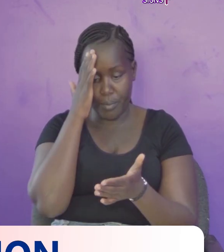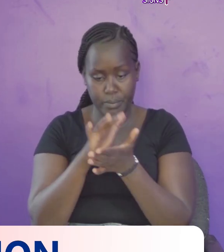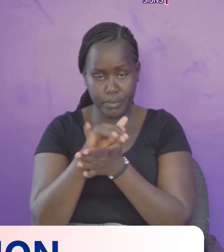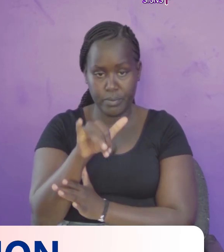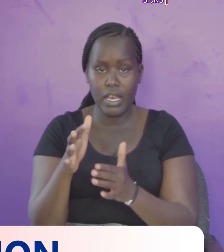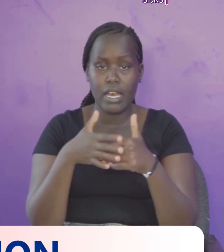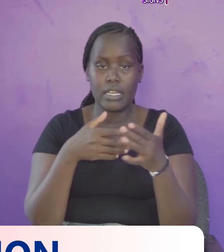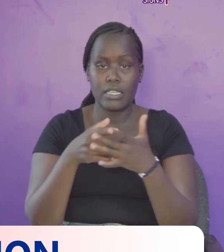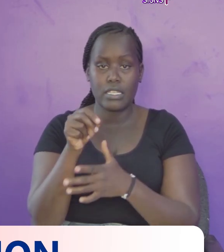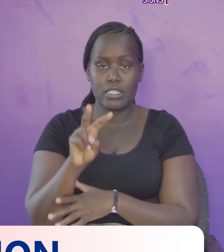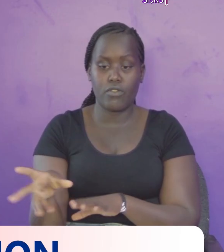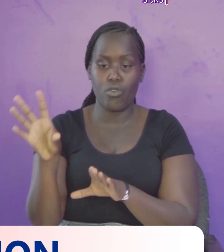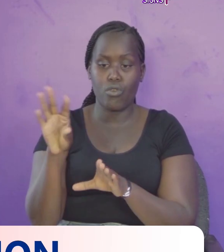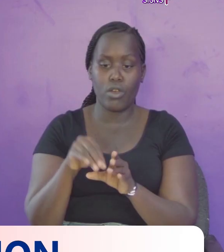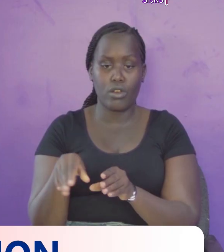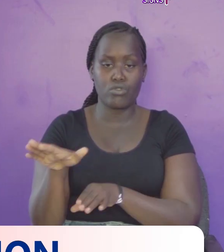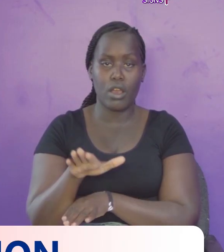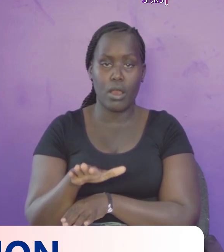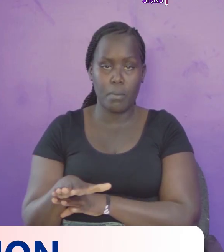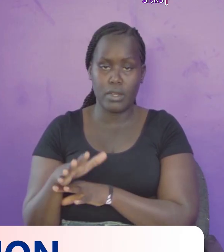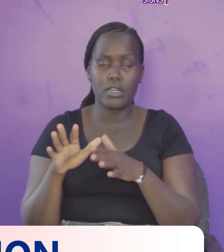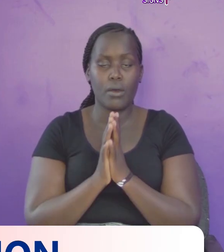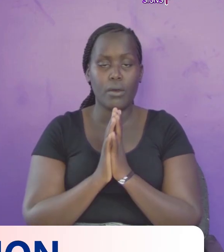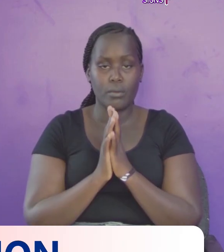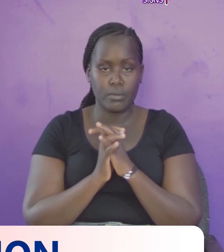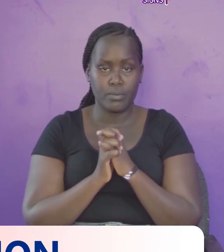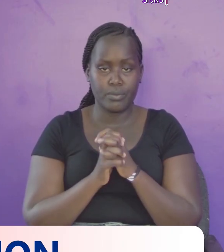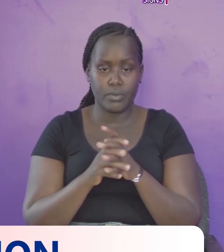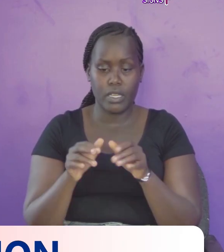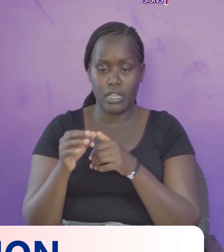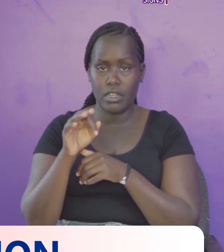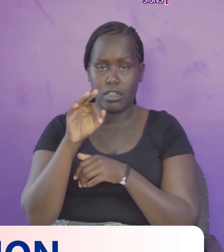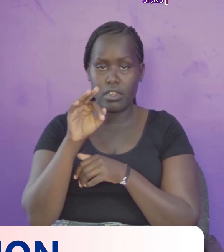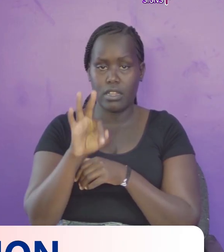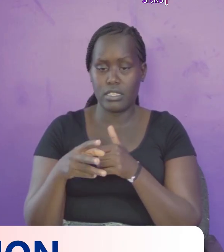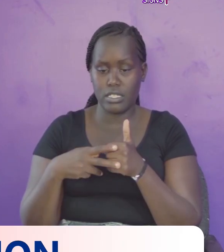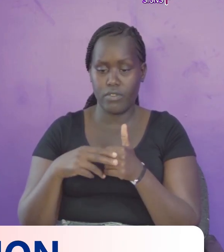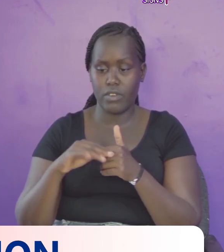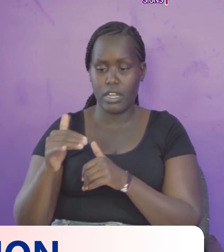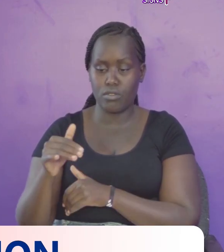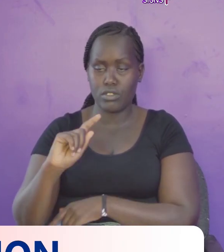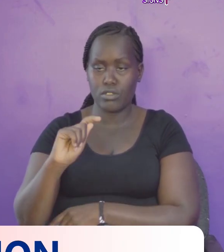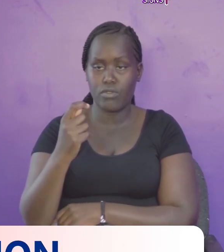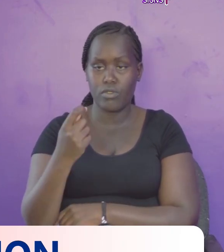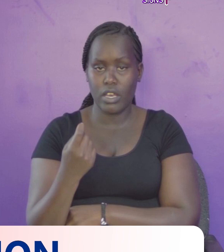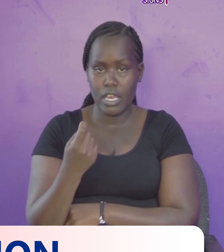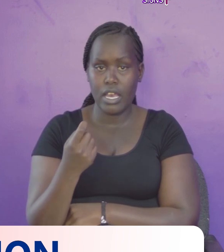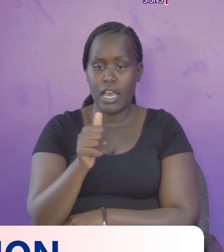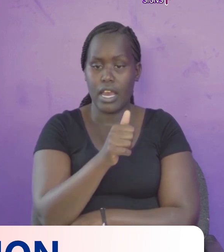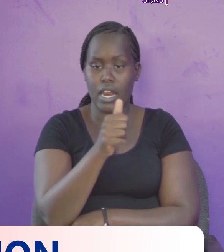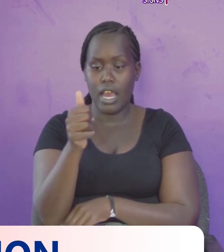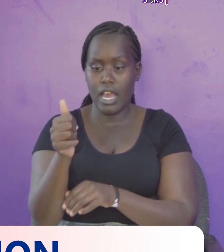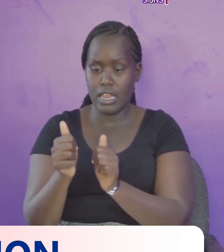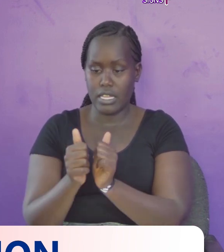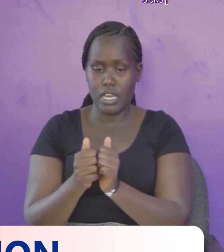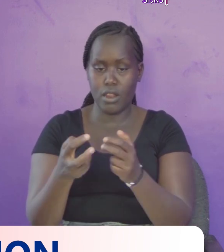Science TV, your inclusion platform, goes to the 37 counties of Kenya, and the other 10 watch